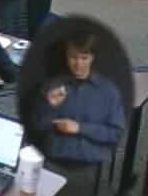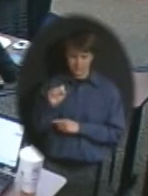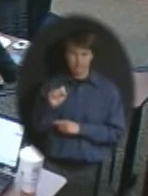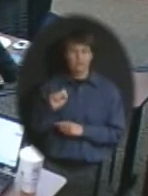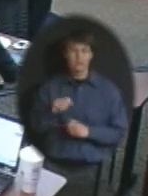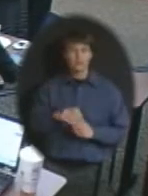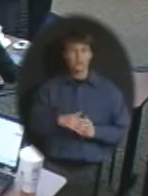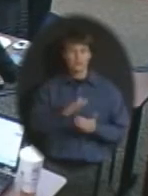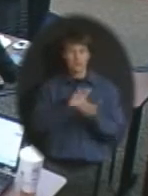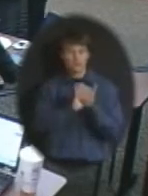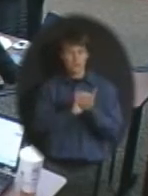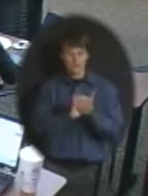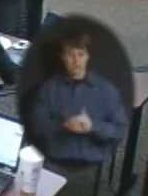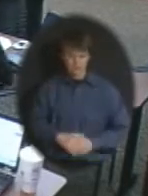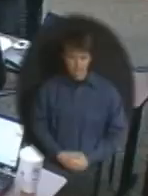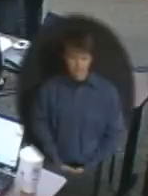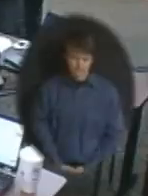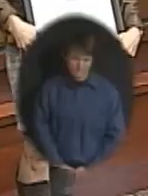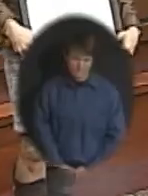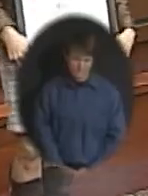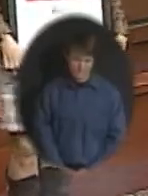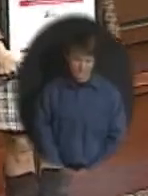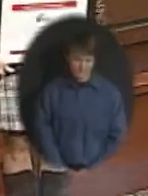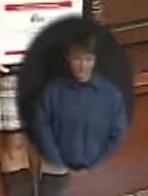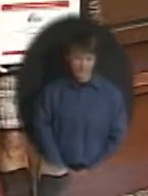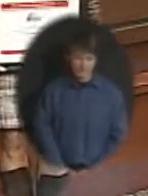Revolution. Congratulations.